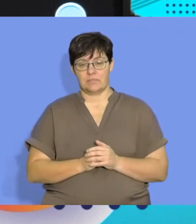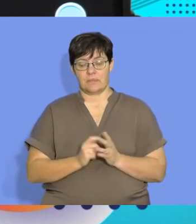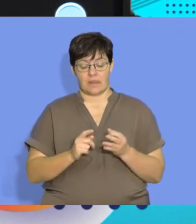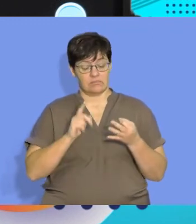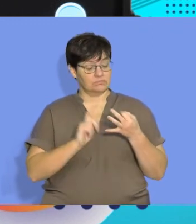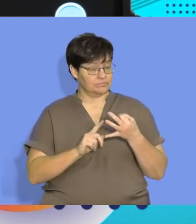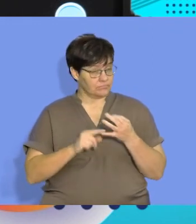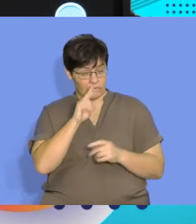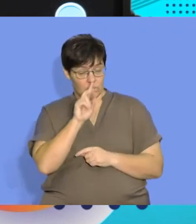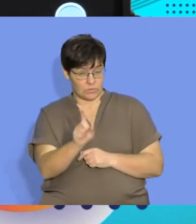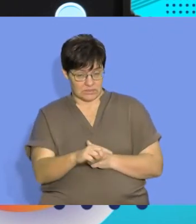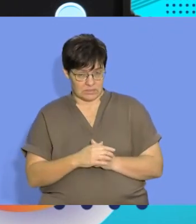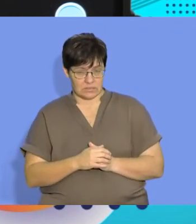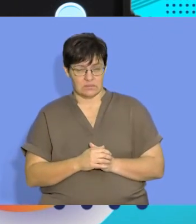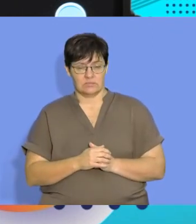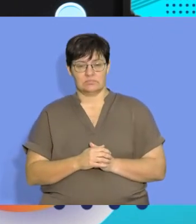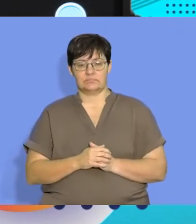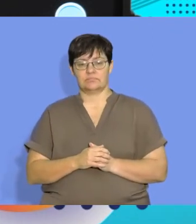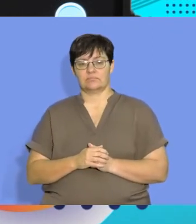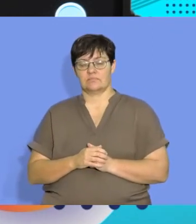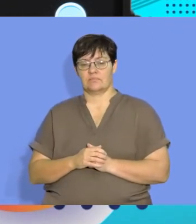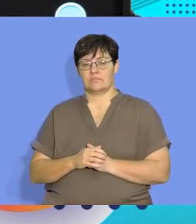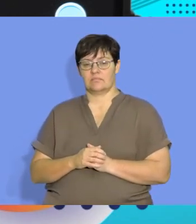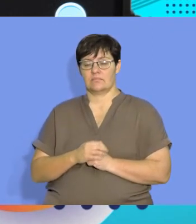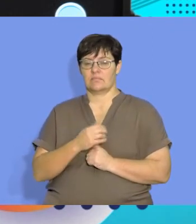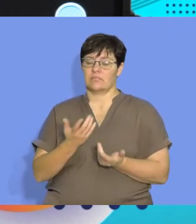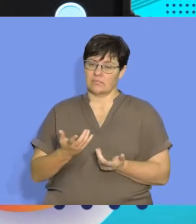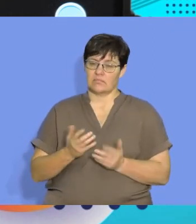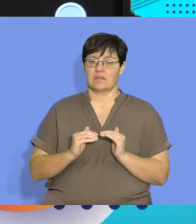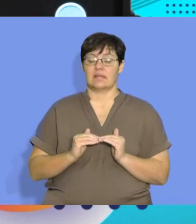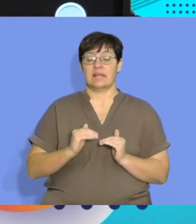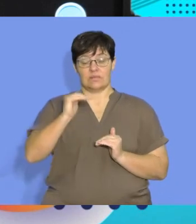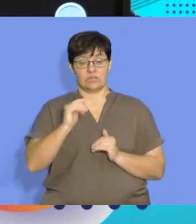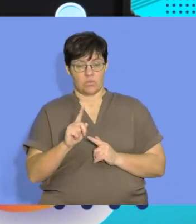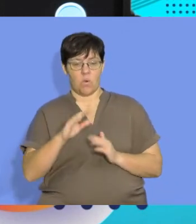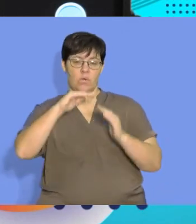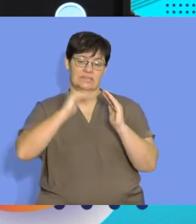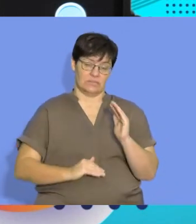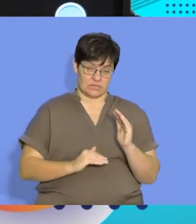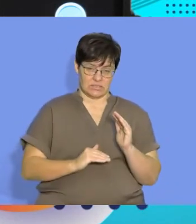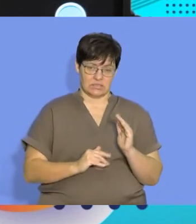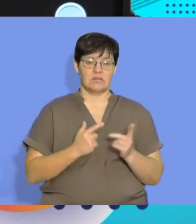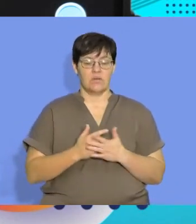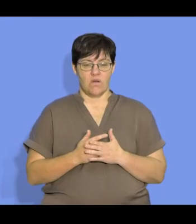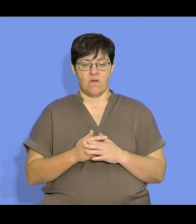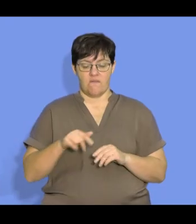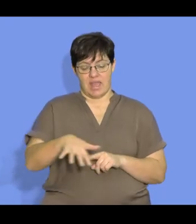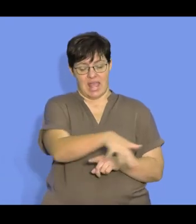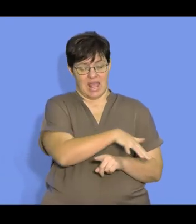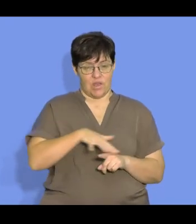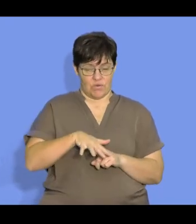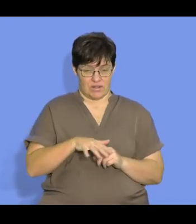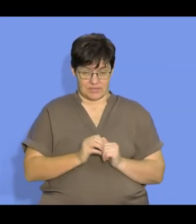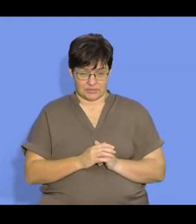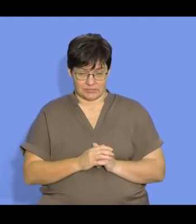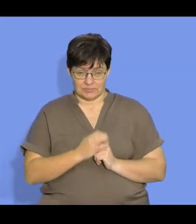at on a submicro level is an increase or a decrease of surface area. So when